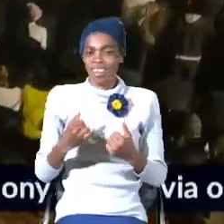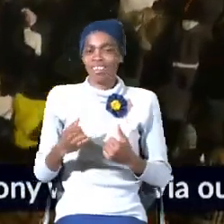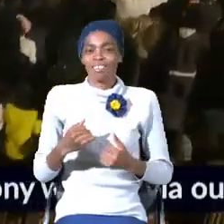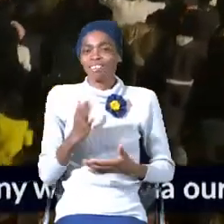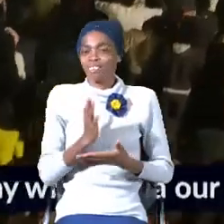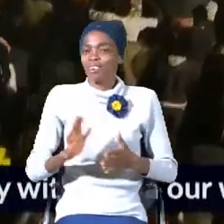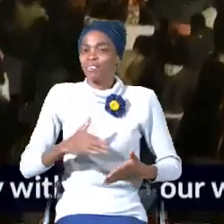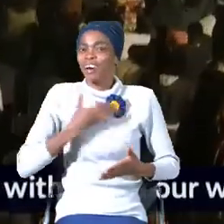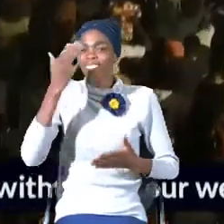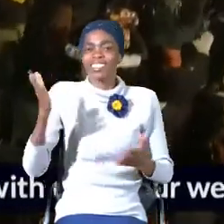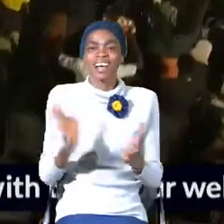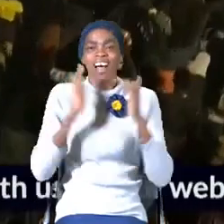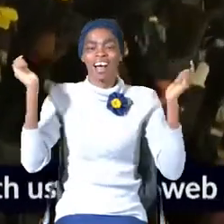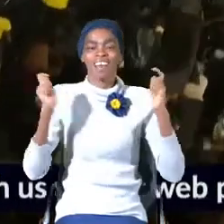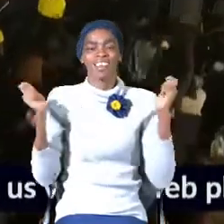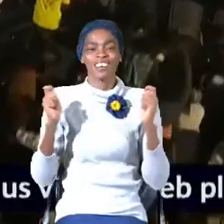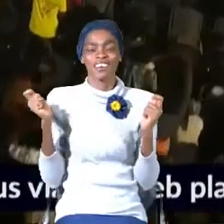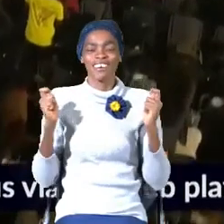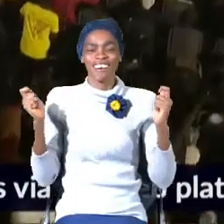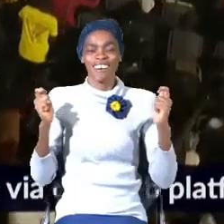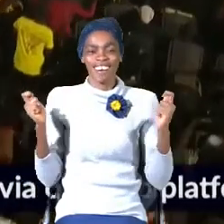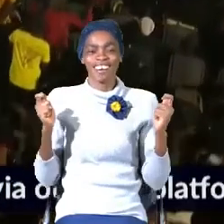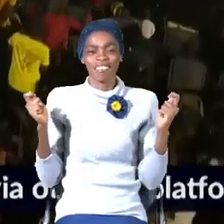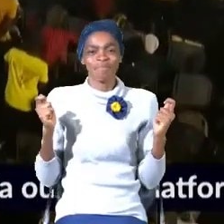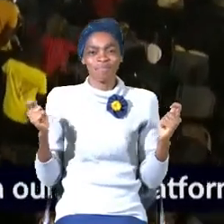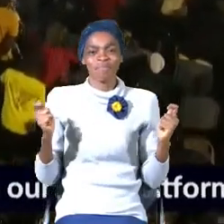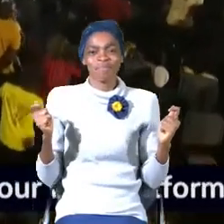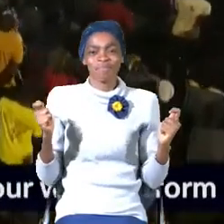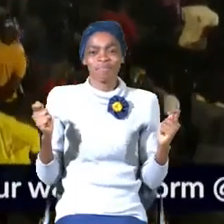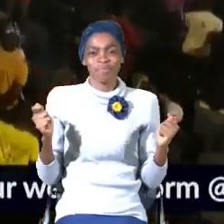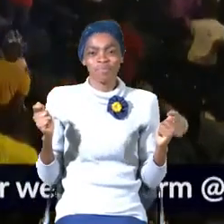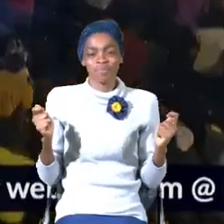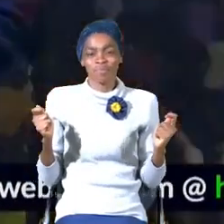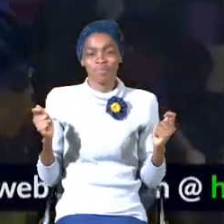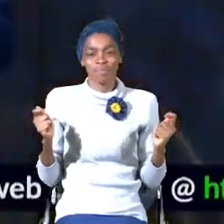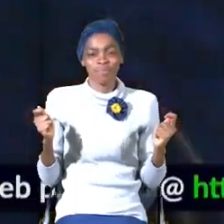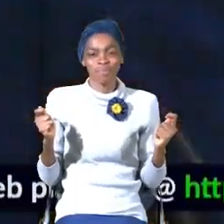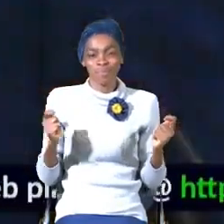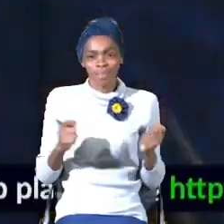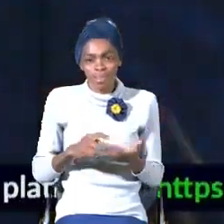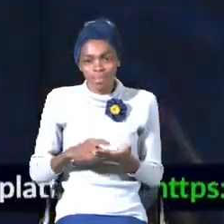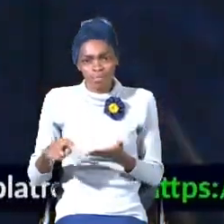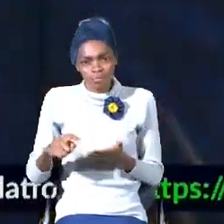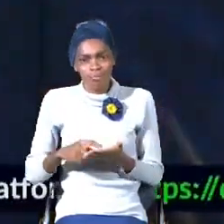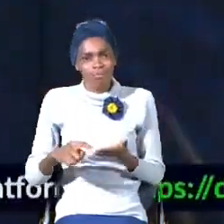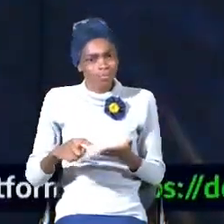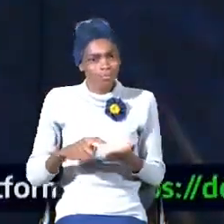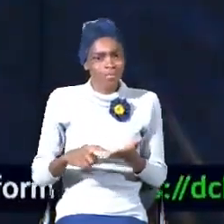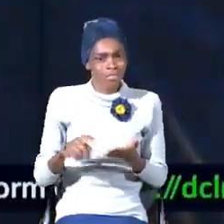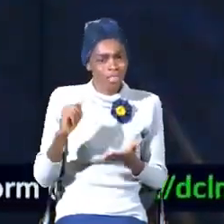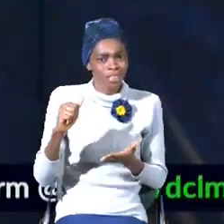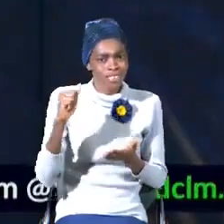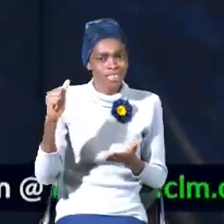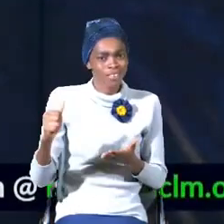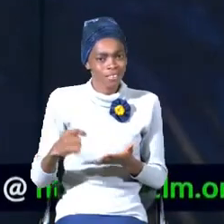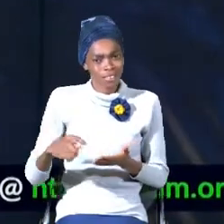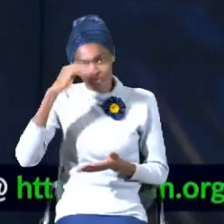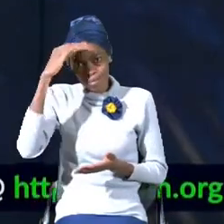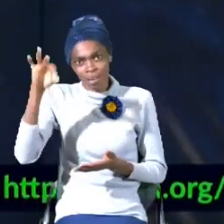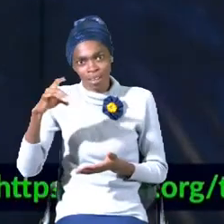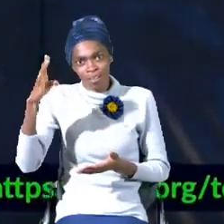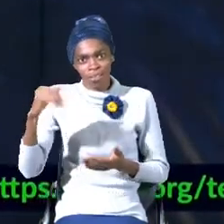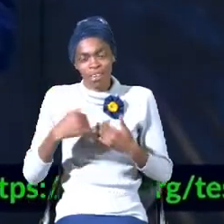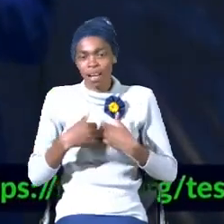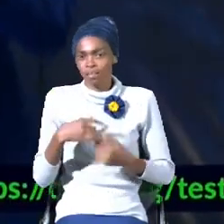shout hallelujah! Check up on yourself right now. Check up on yourself. The man of God has